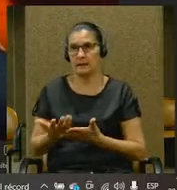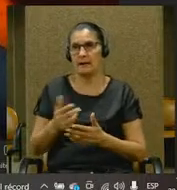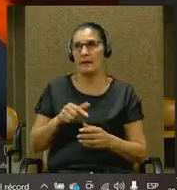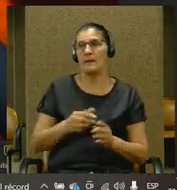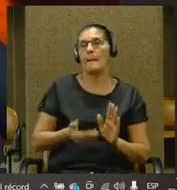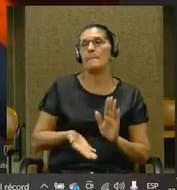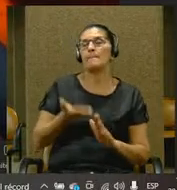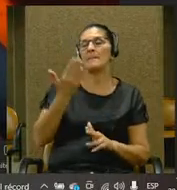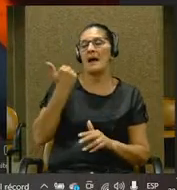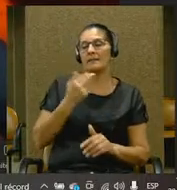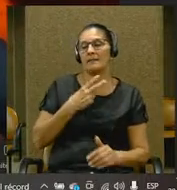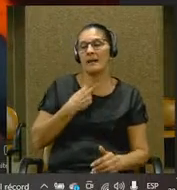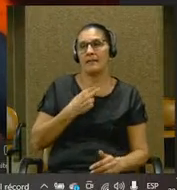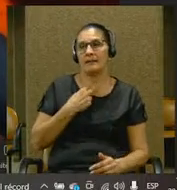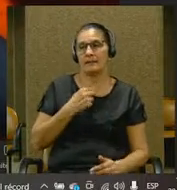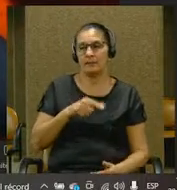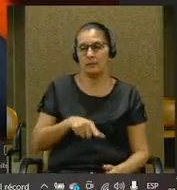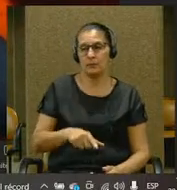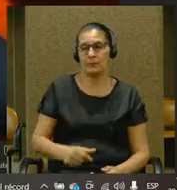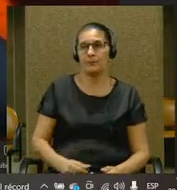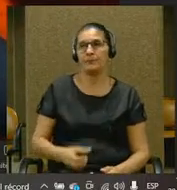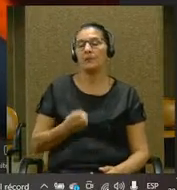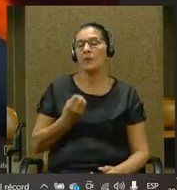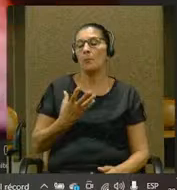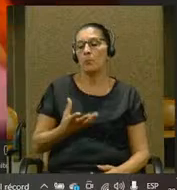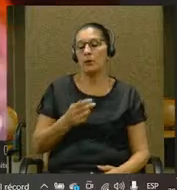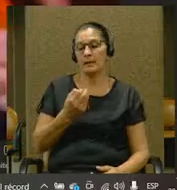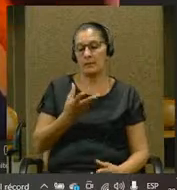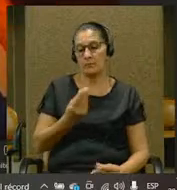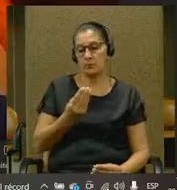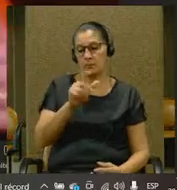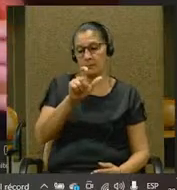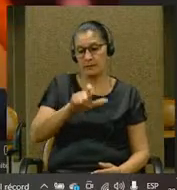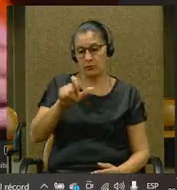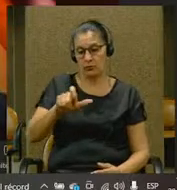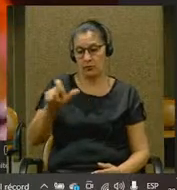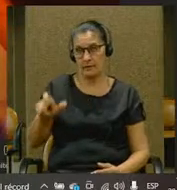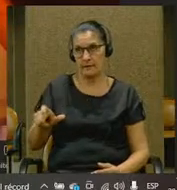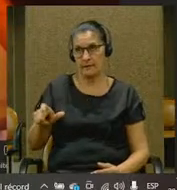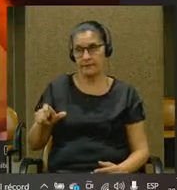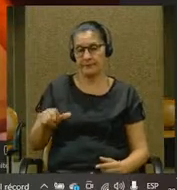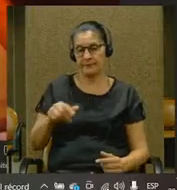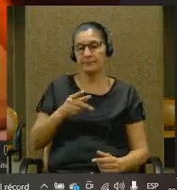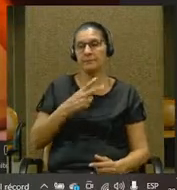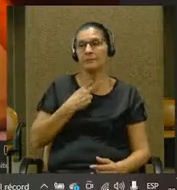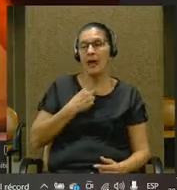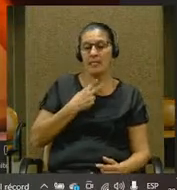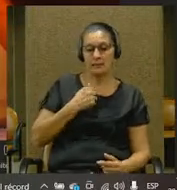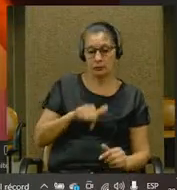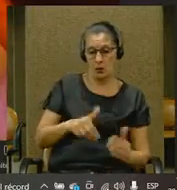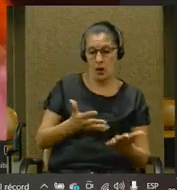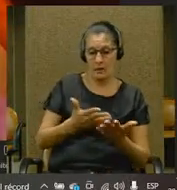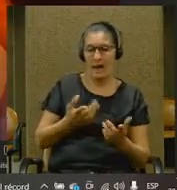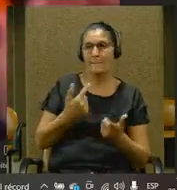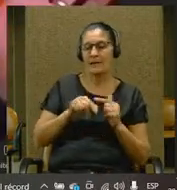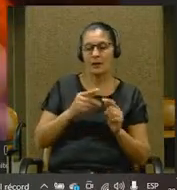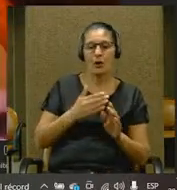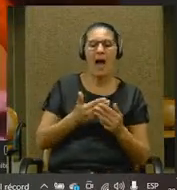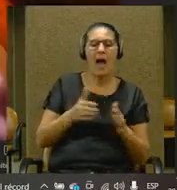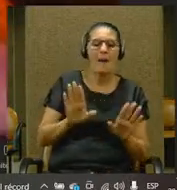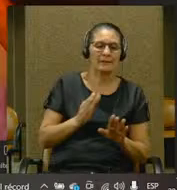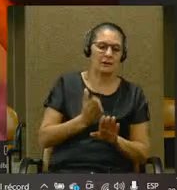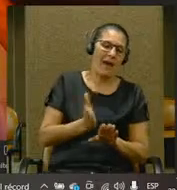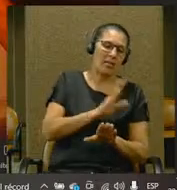a lot of the people that are addicted now, they were starting with these other substances. So it's not as if we have people who only